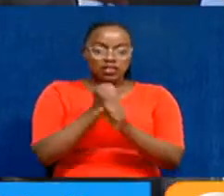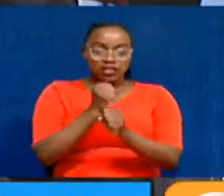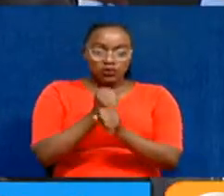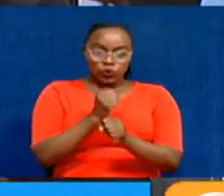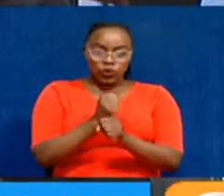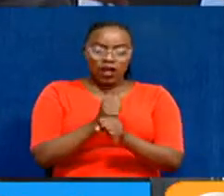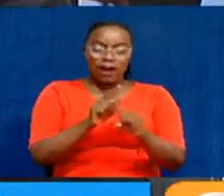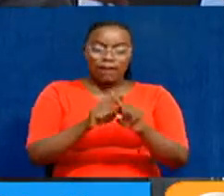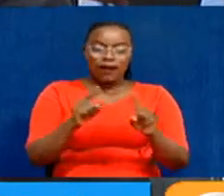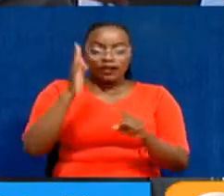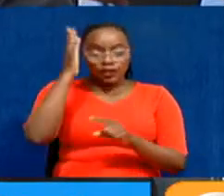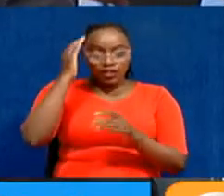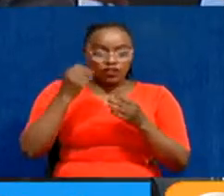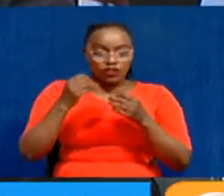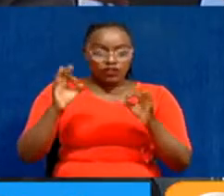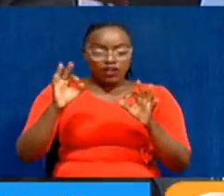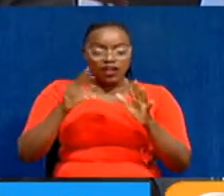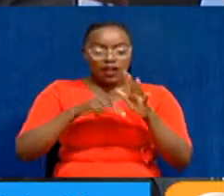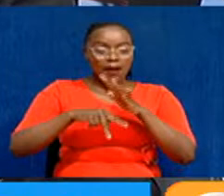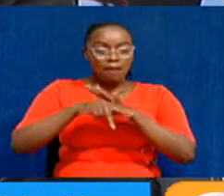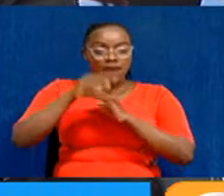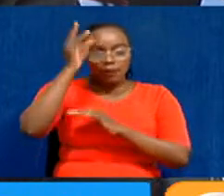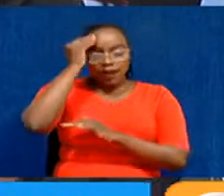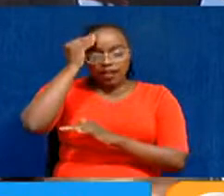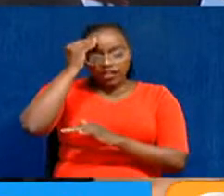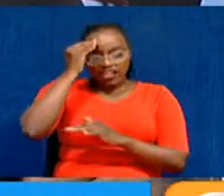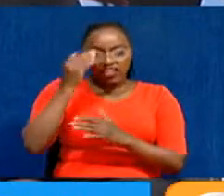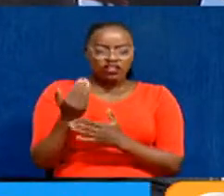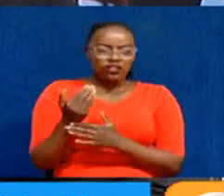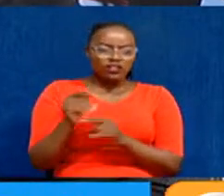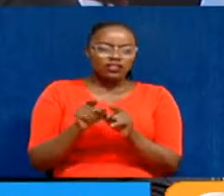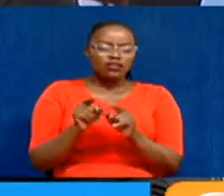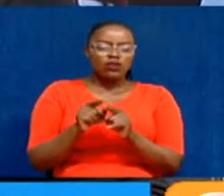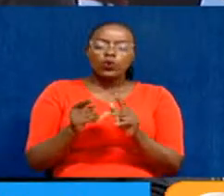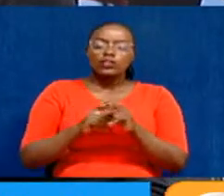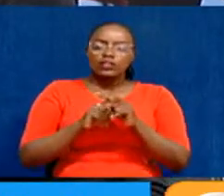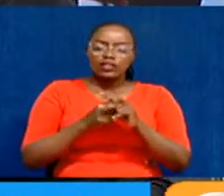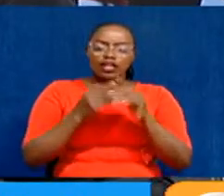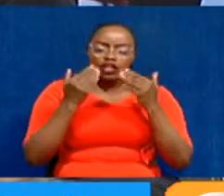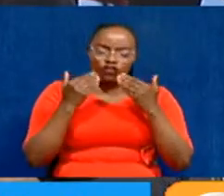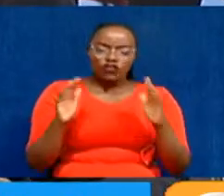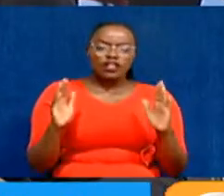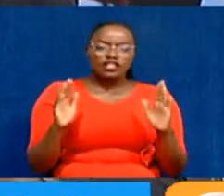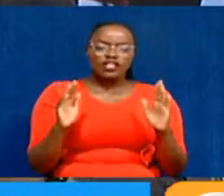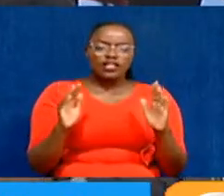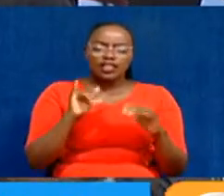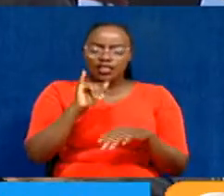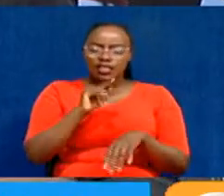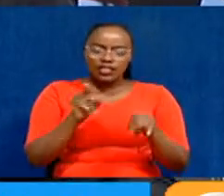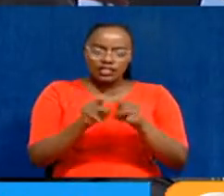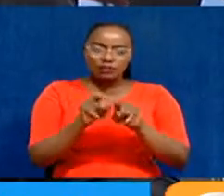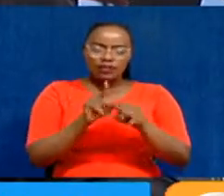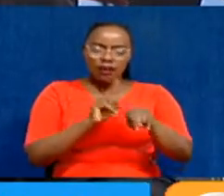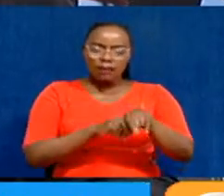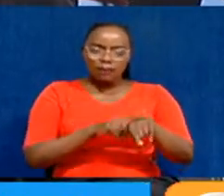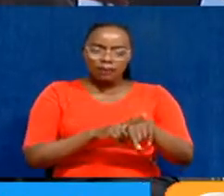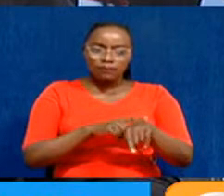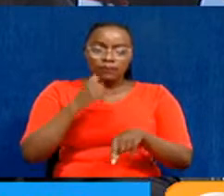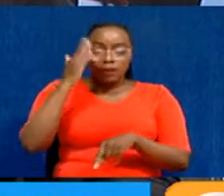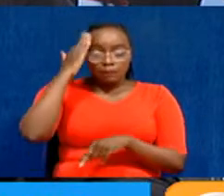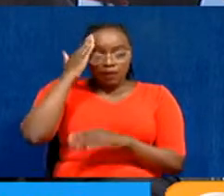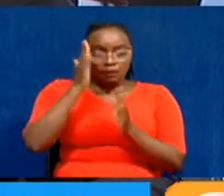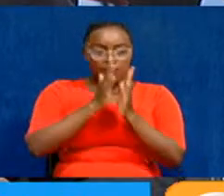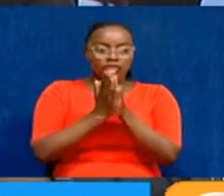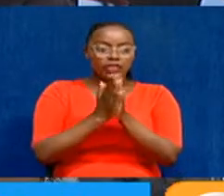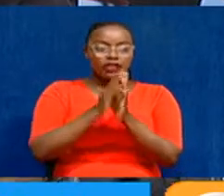work. Remember, the free primary education thing was rolled out immediately. Yeah. And there was, I remember